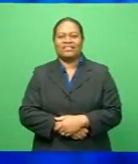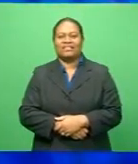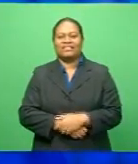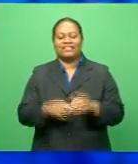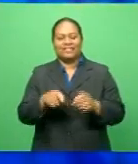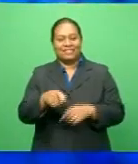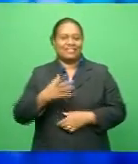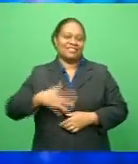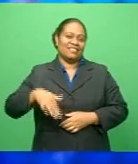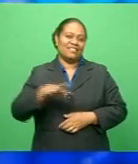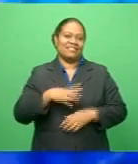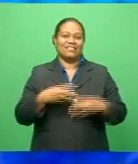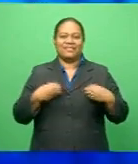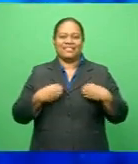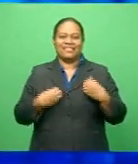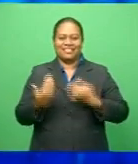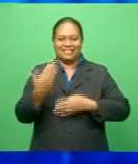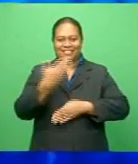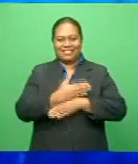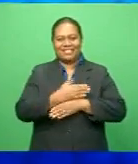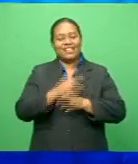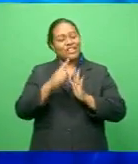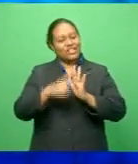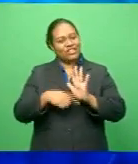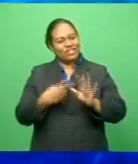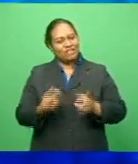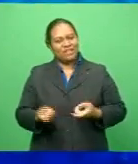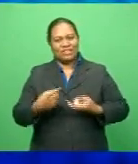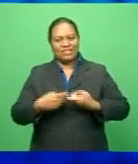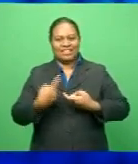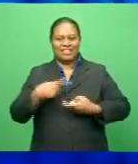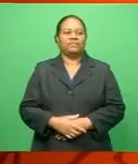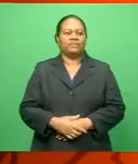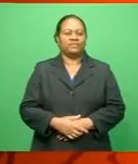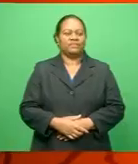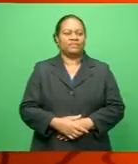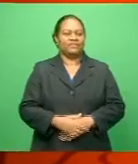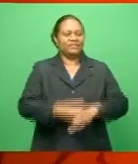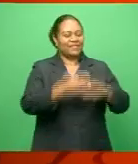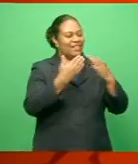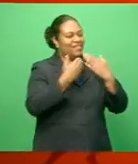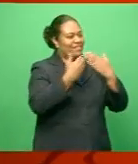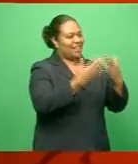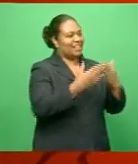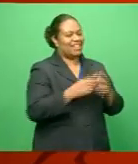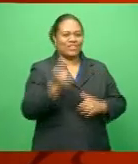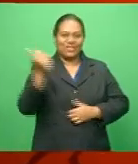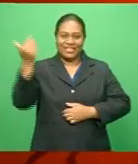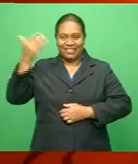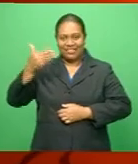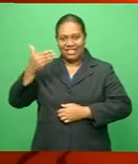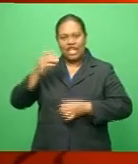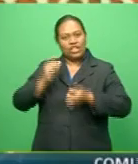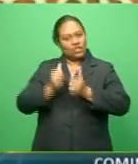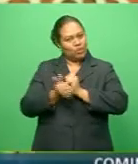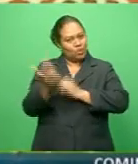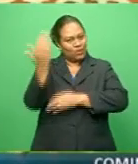And that's all from Business Tonight. Jamie is up next with sports. Naka, and good evening in Sports